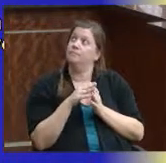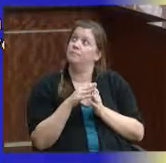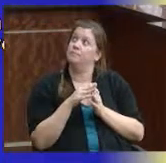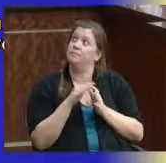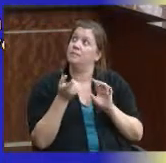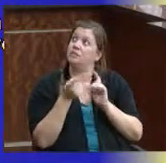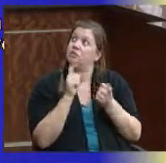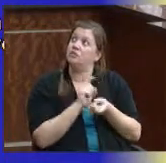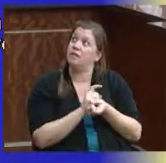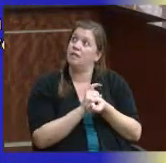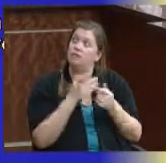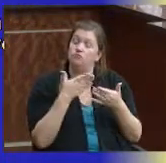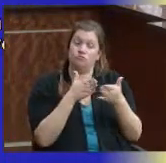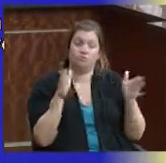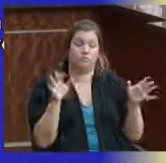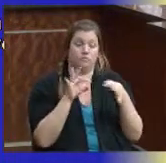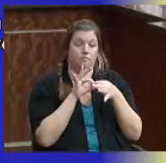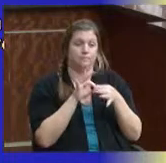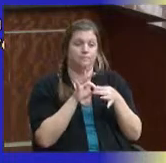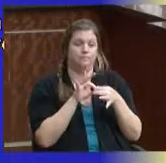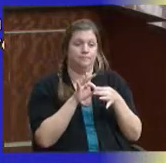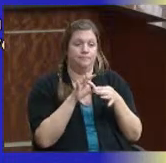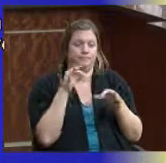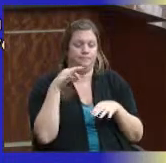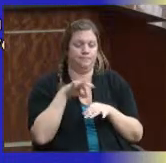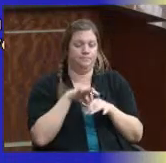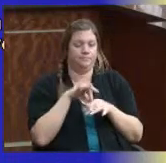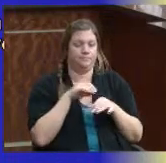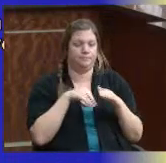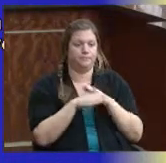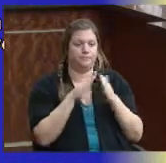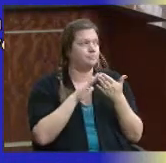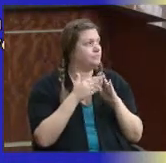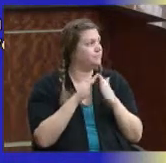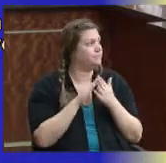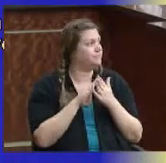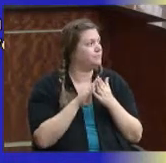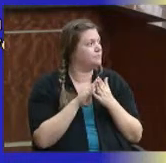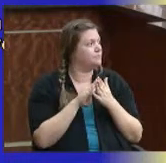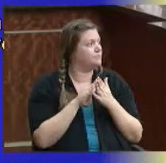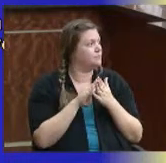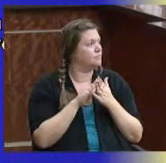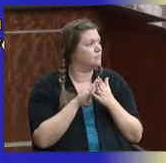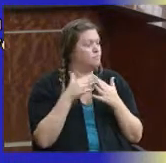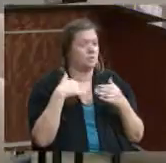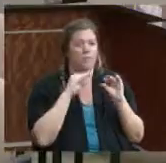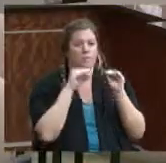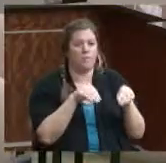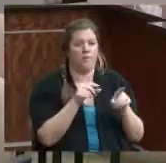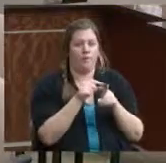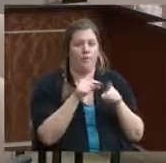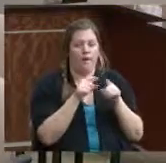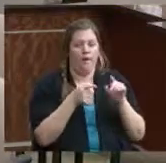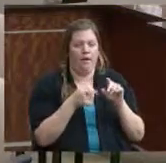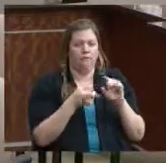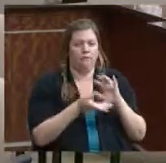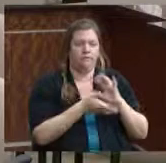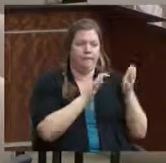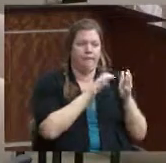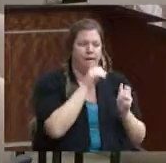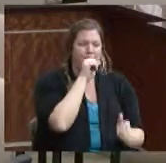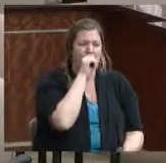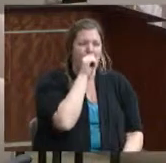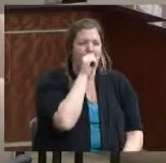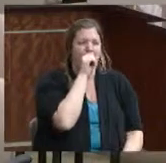non-substantive changes generally related to elections in the city. I threw that word in just to trip you up. Yeah, so. You did a good job, believe